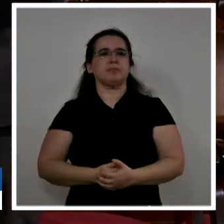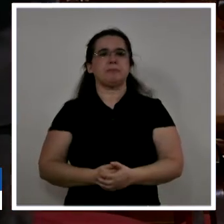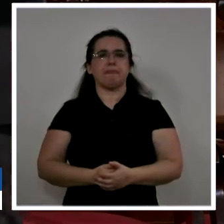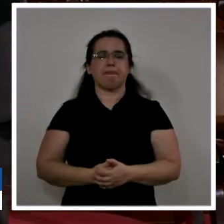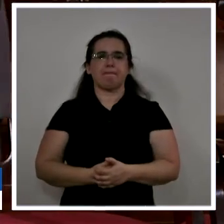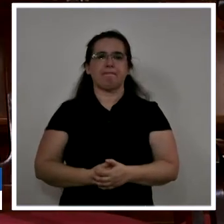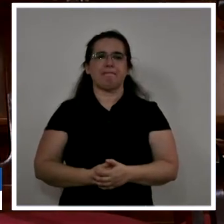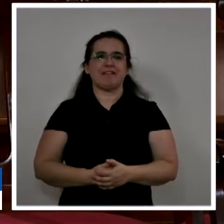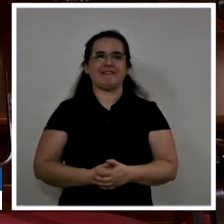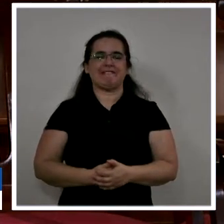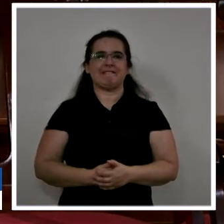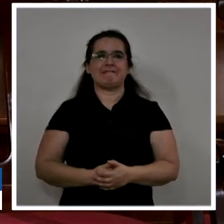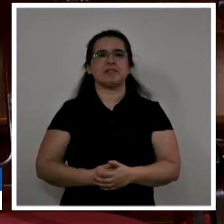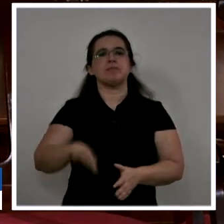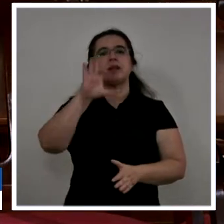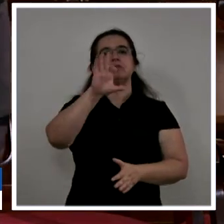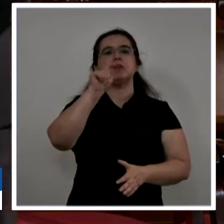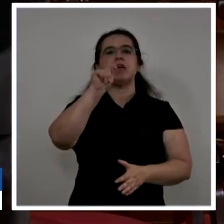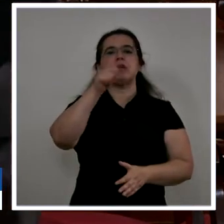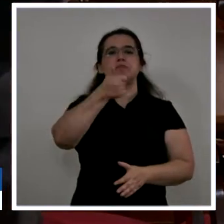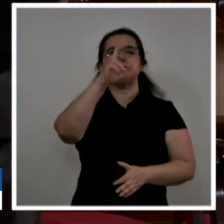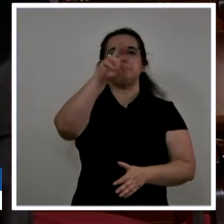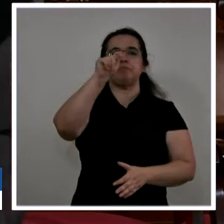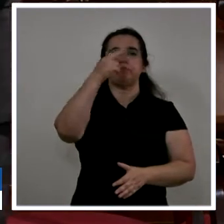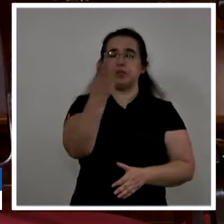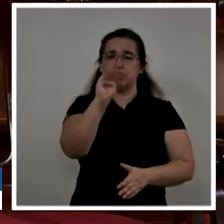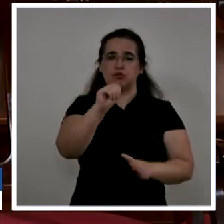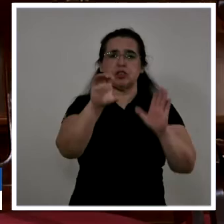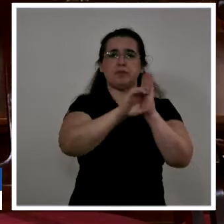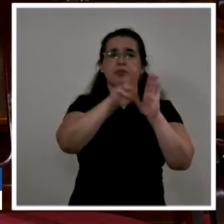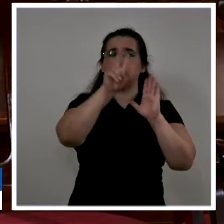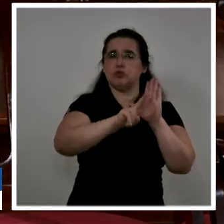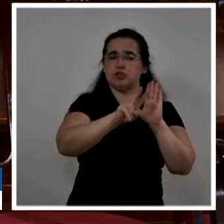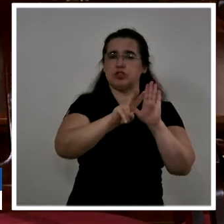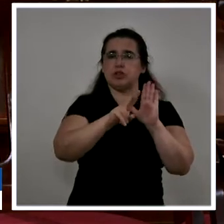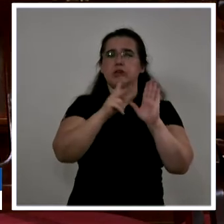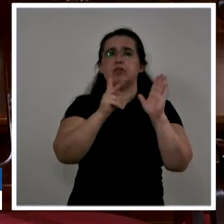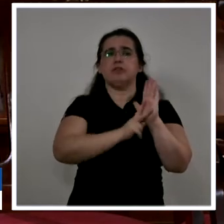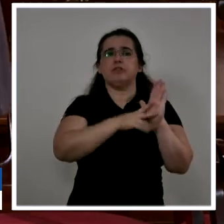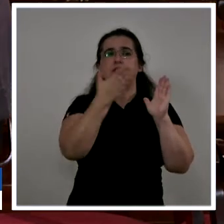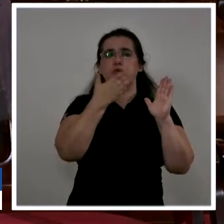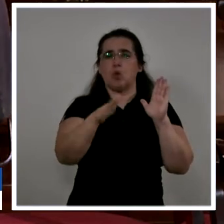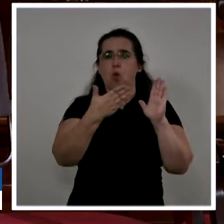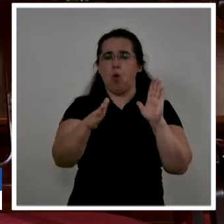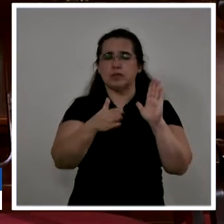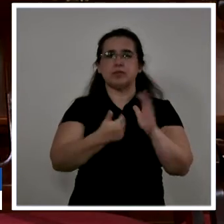2 and we will read that. Vamos ler agora Hebreus capítulo 2. Hebrews 2 verse 11. We'll look at that first